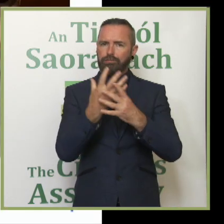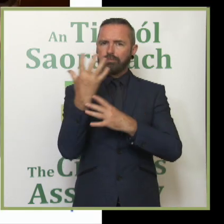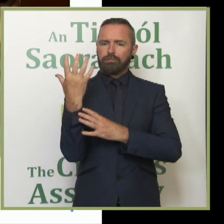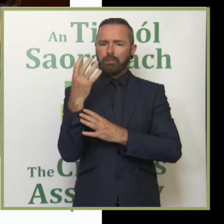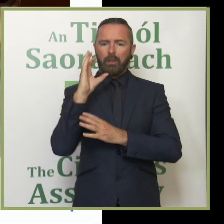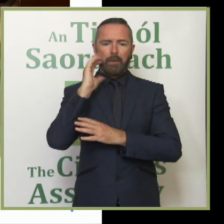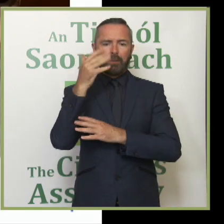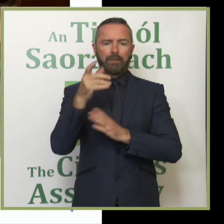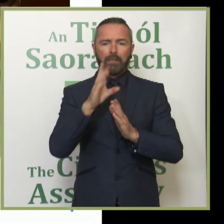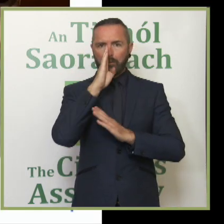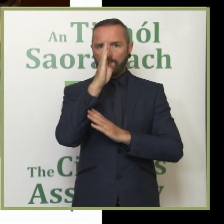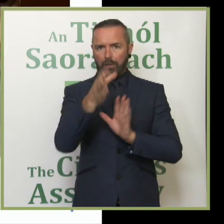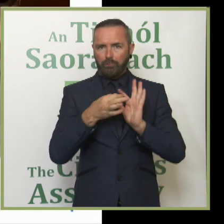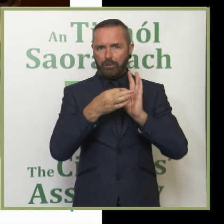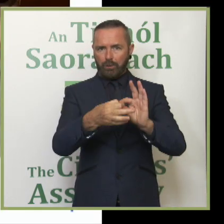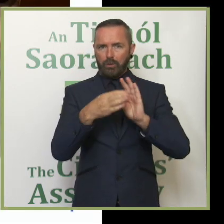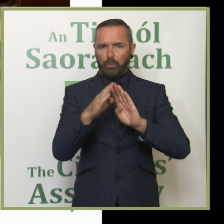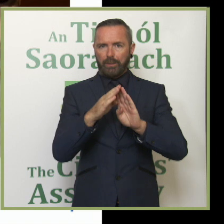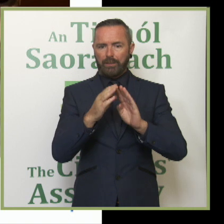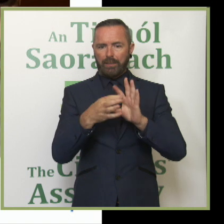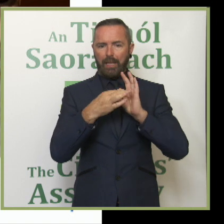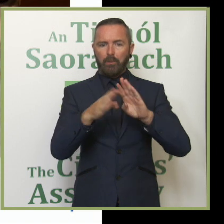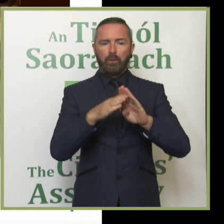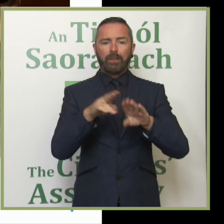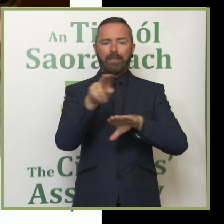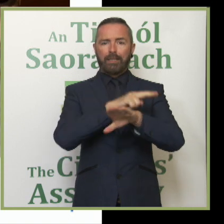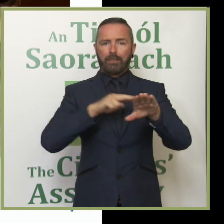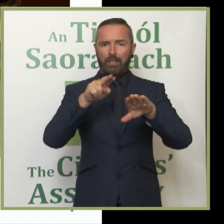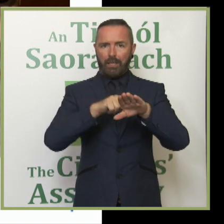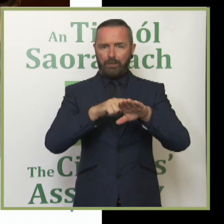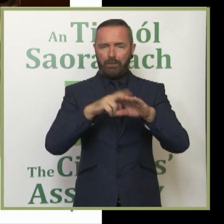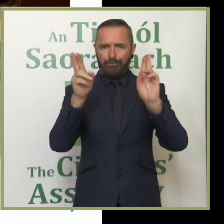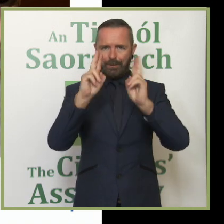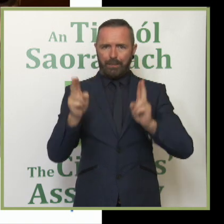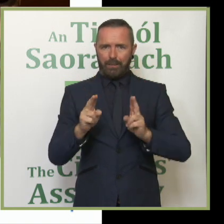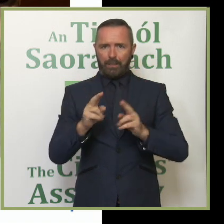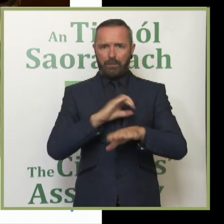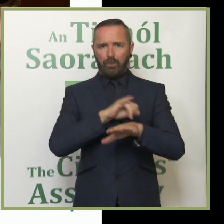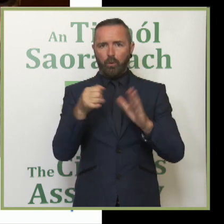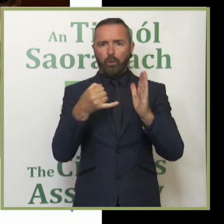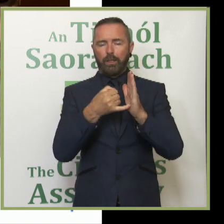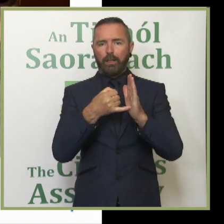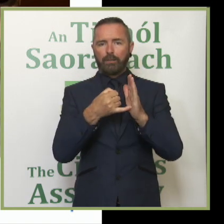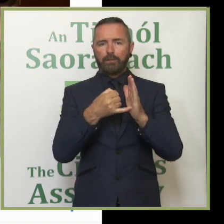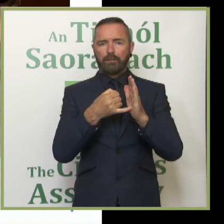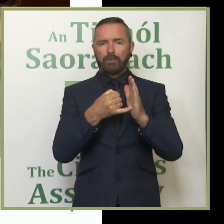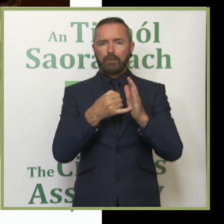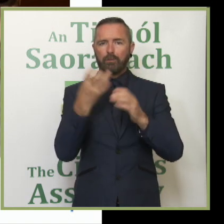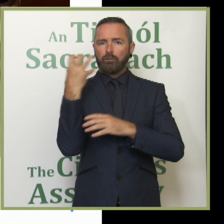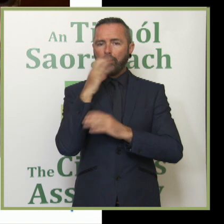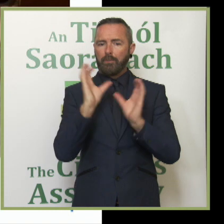increased collaboration between European and international organised crime groups. And we can see here for these 9 drugs, there was